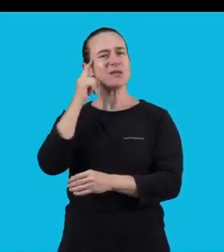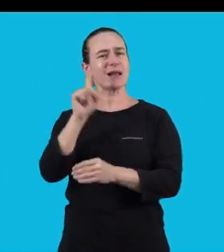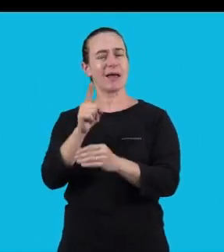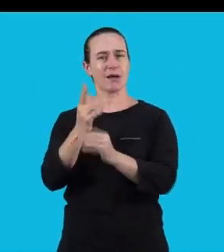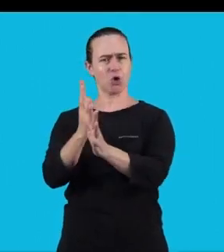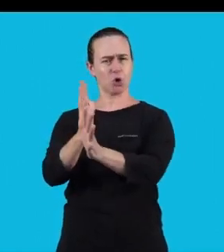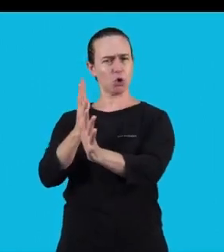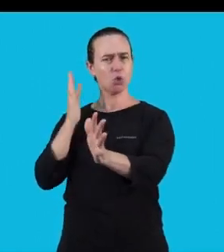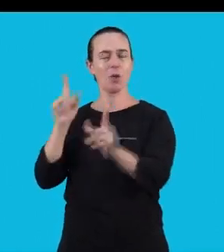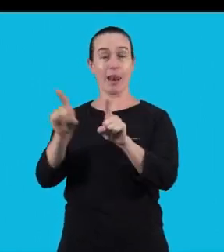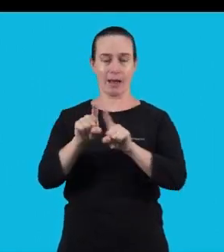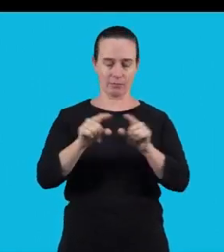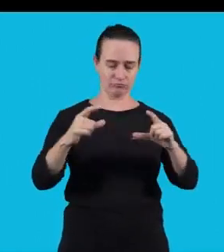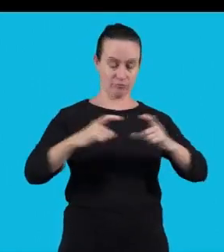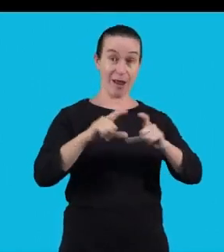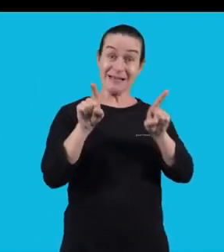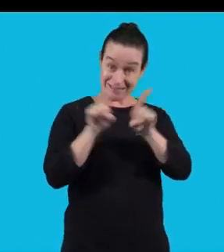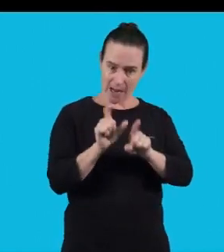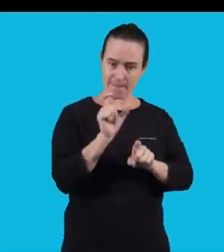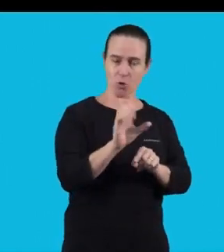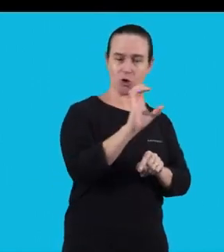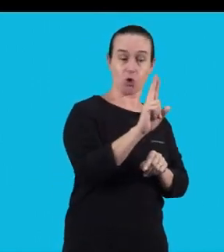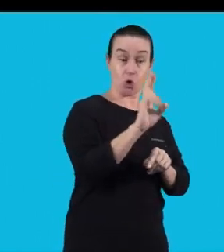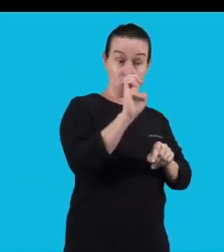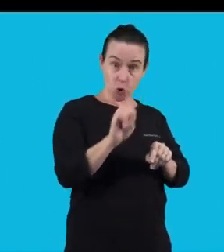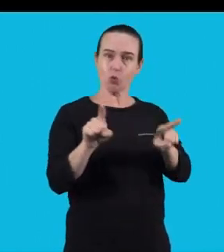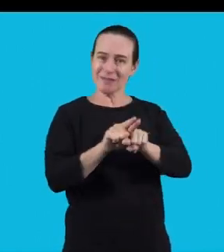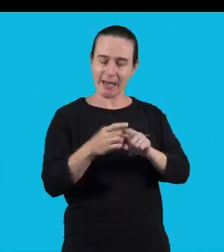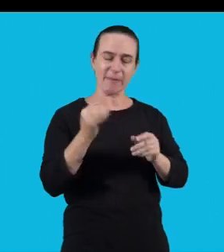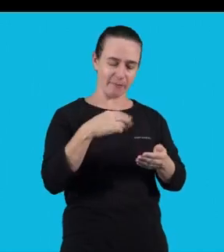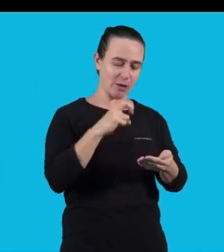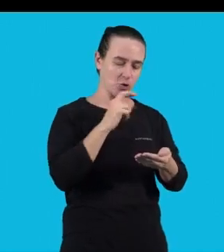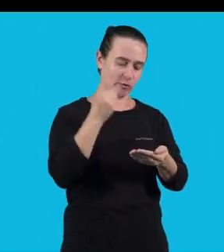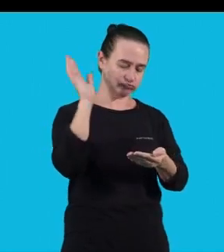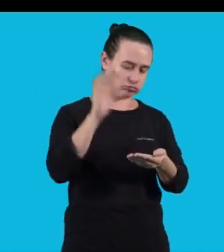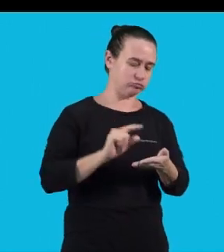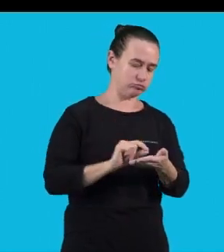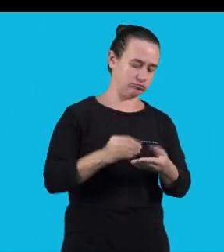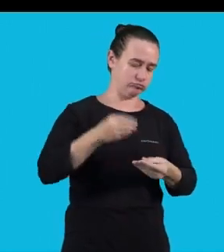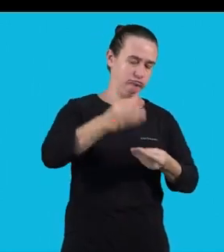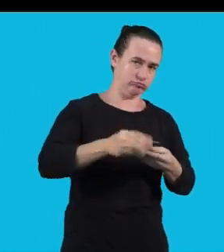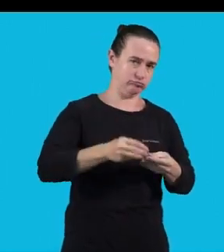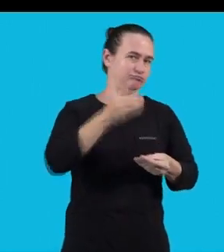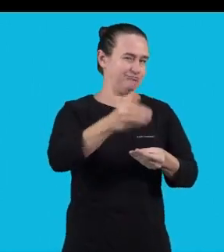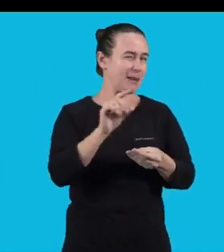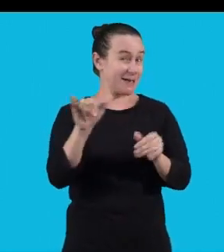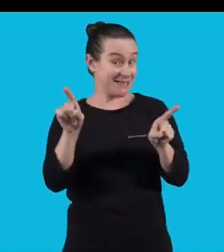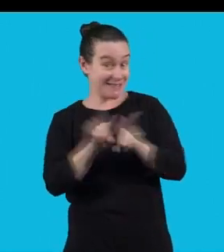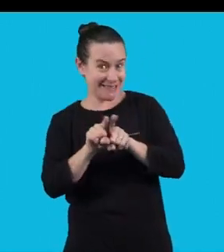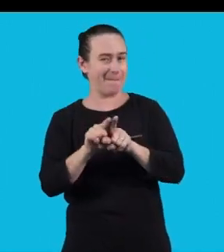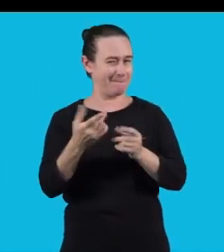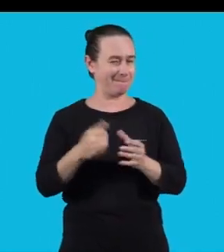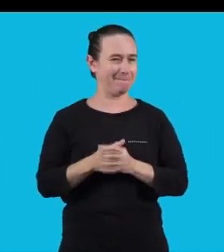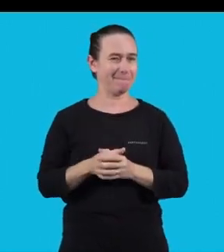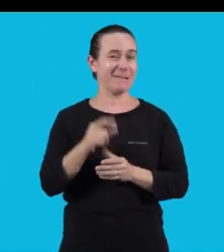cards that you would use. Then question 5.3, replace the dash in line 4 with